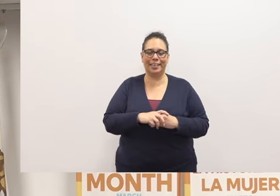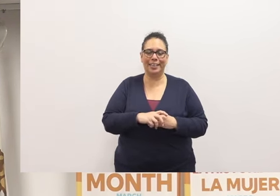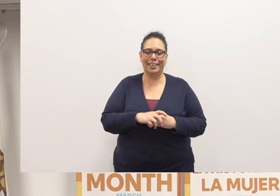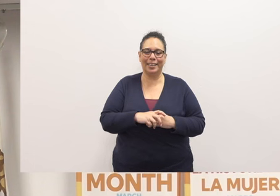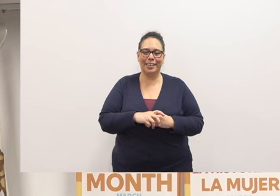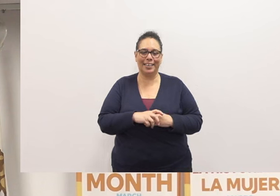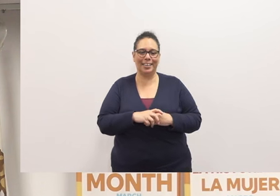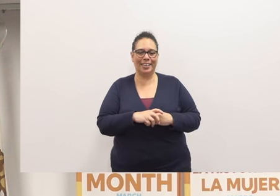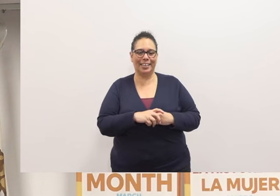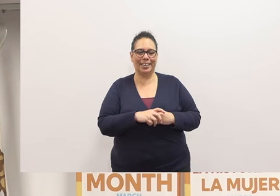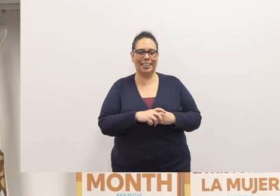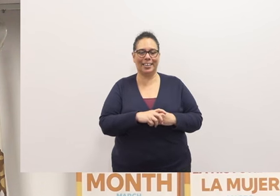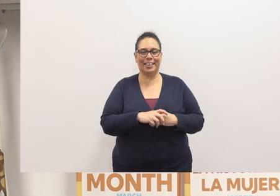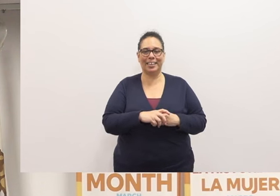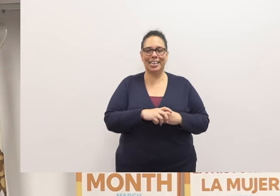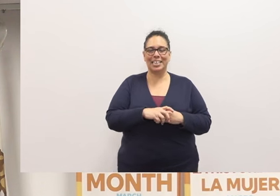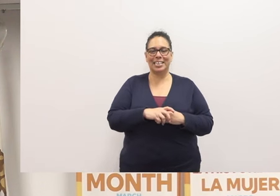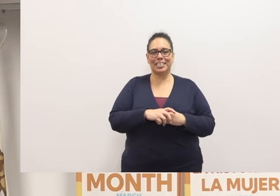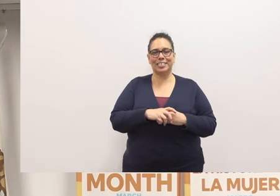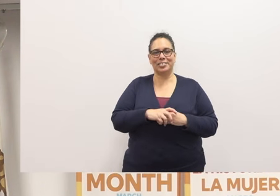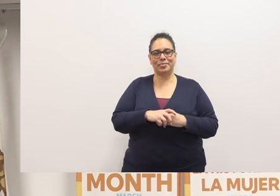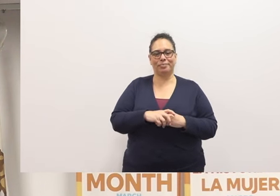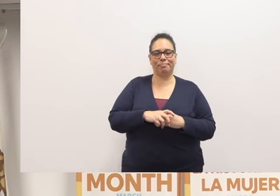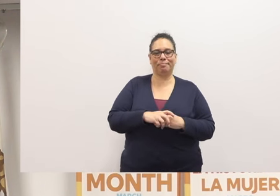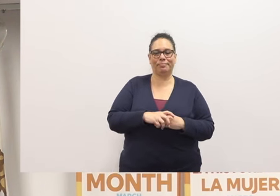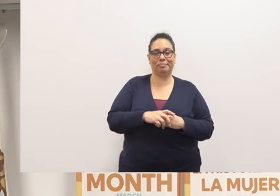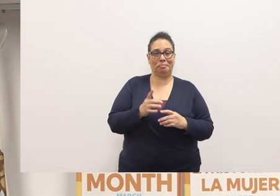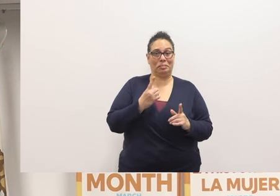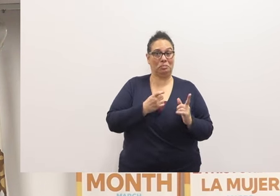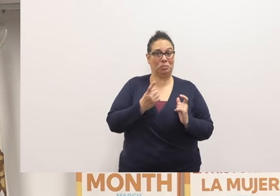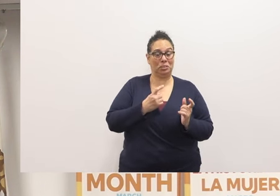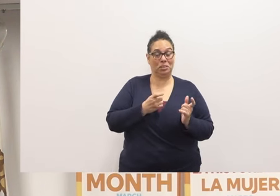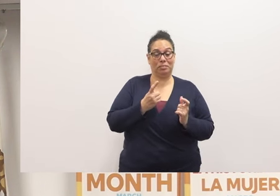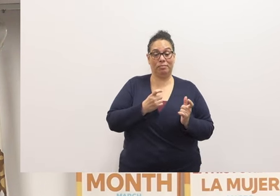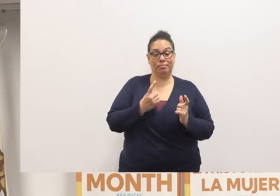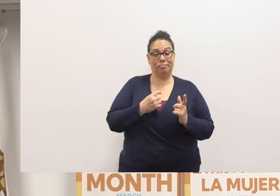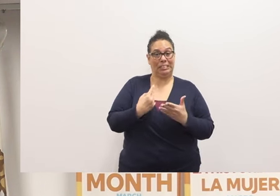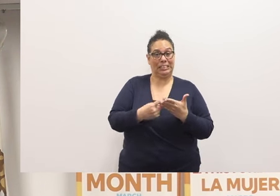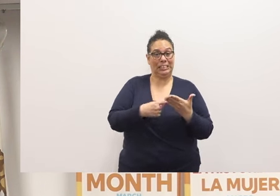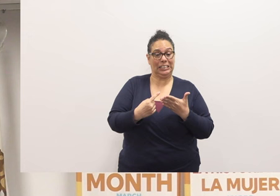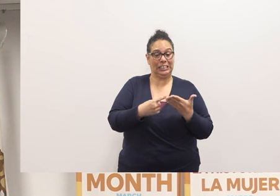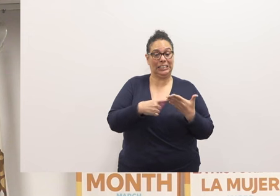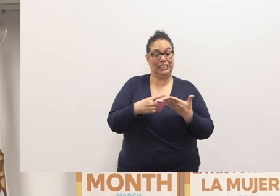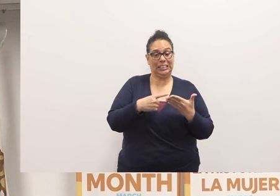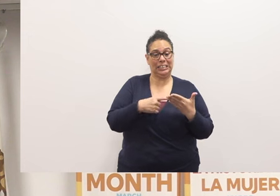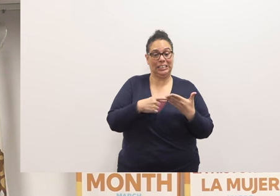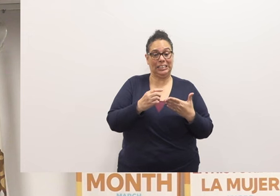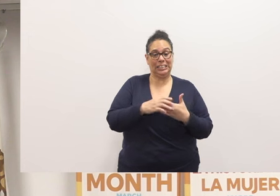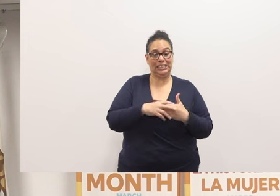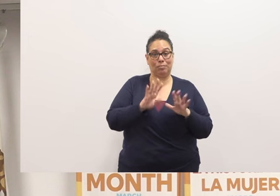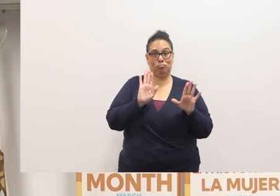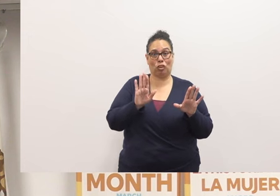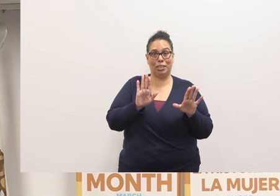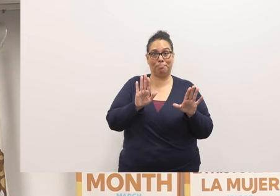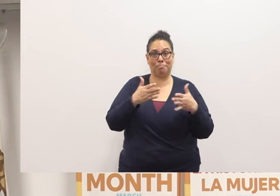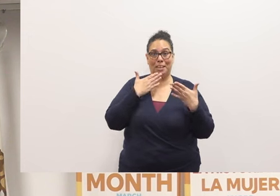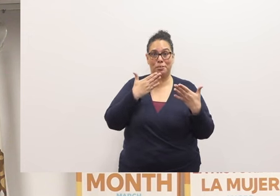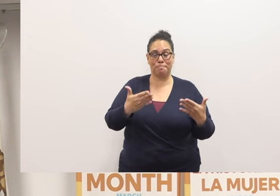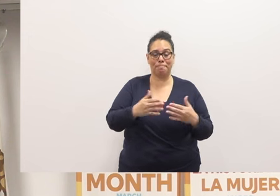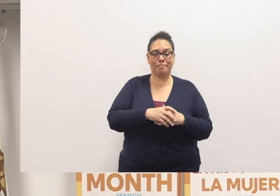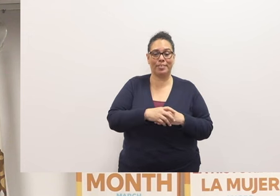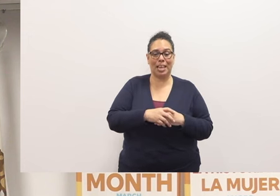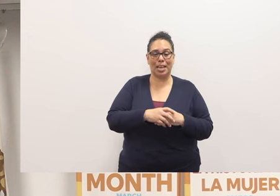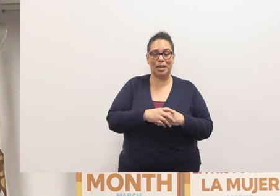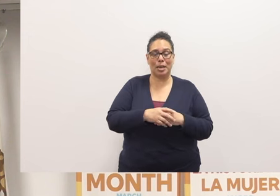you. Do we have any questions or discussion? Great. Thank you. Then I